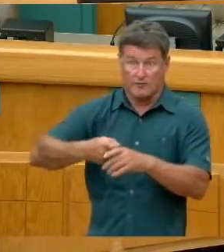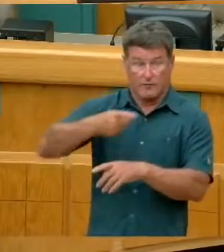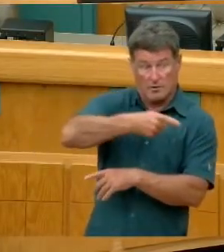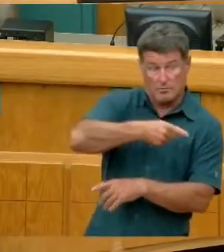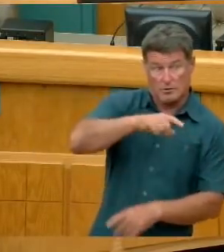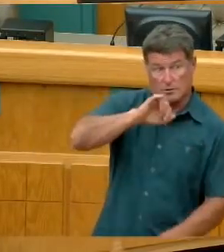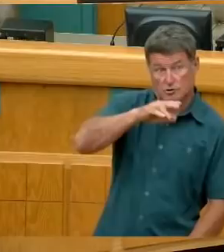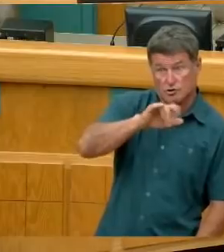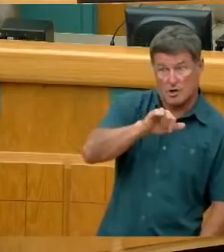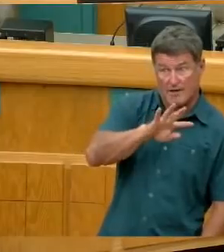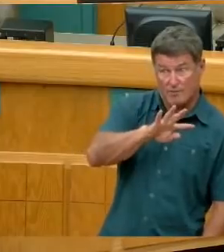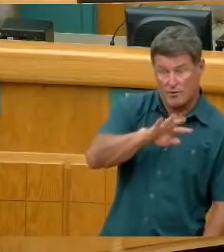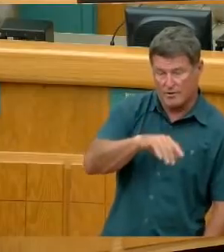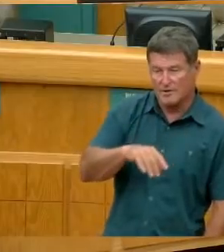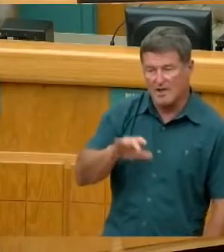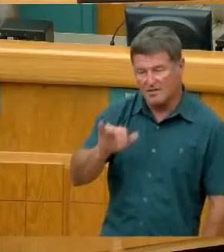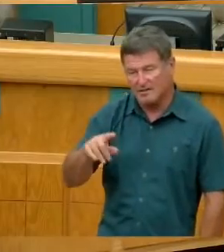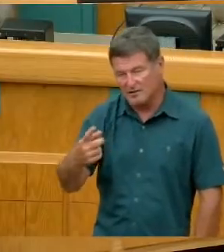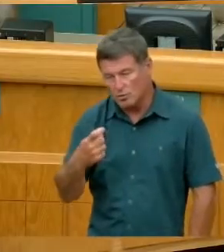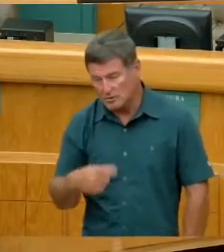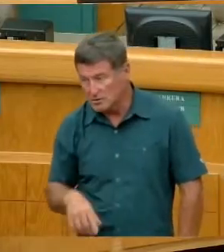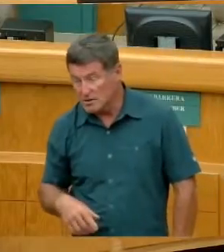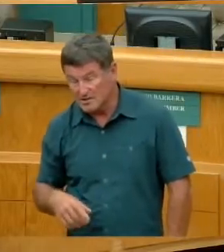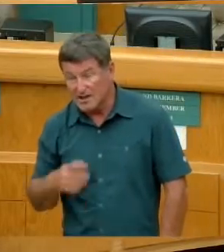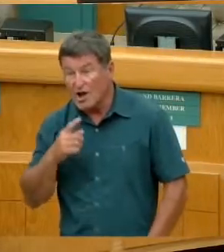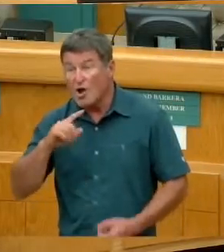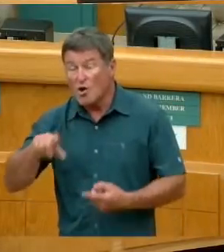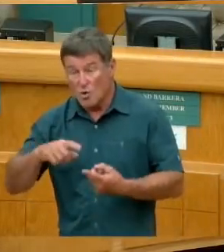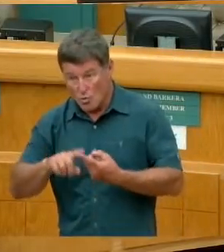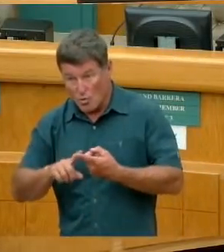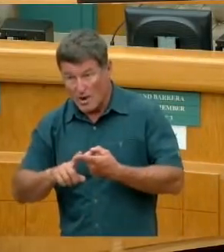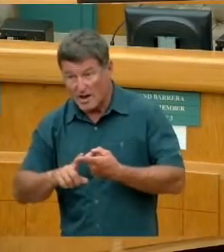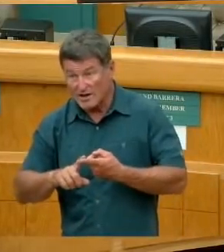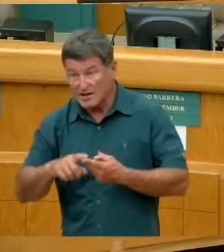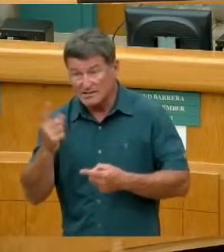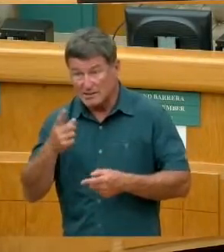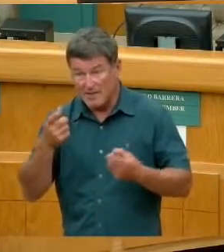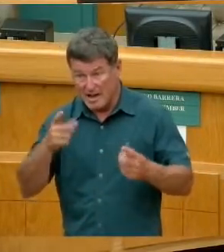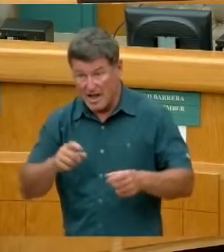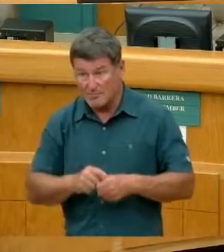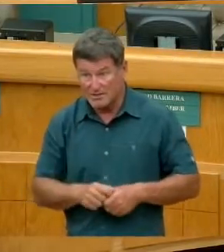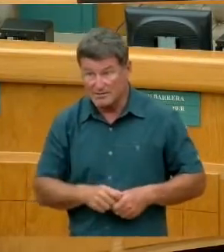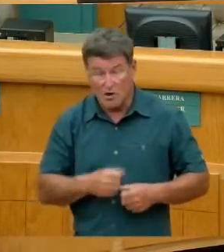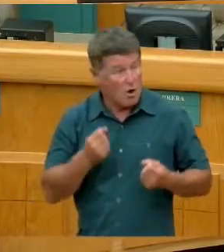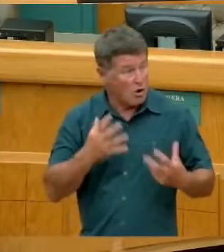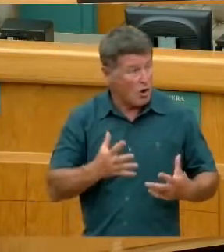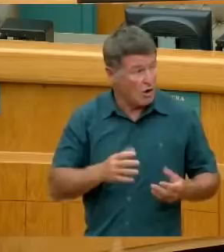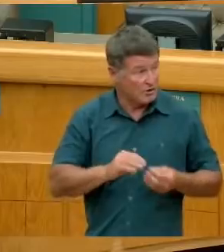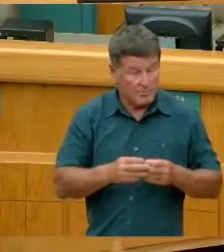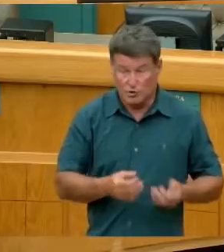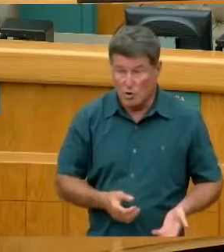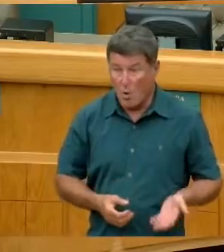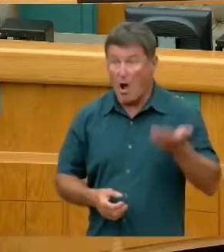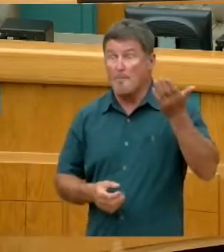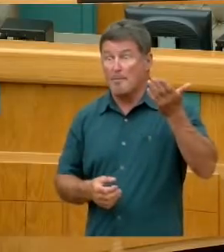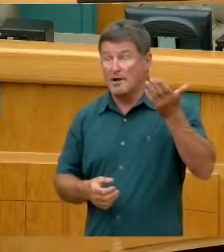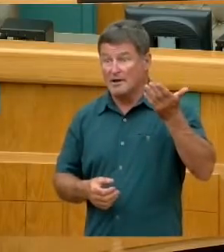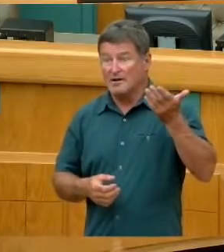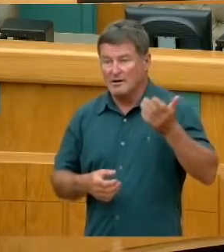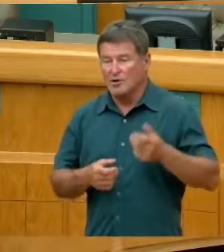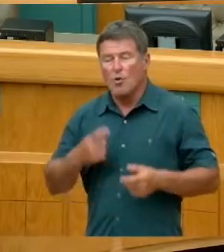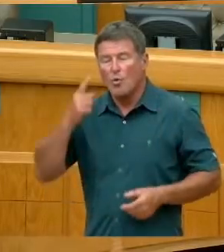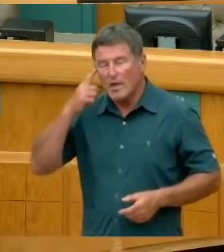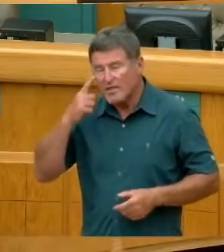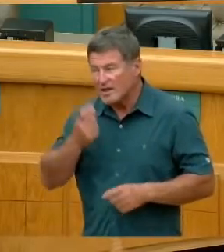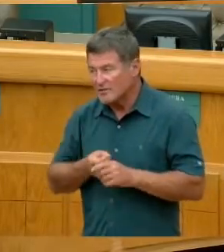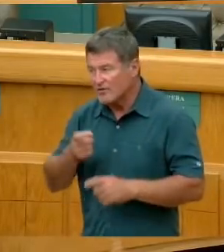or something that'll trigger a high spread of COVID, it takes some time, right, for the new cases to show up. And we